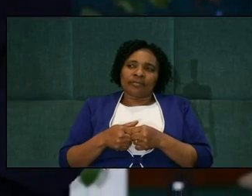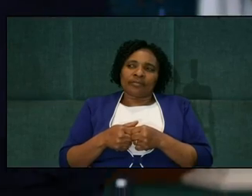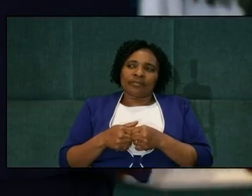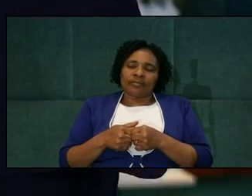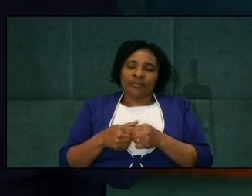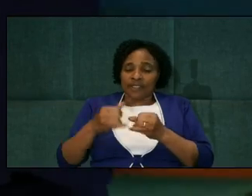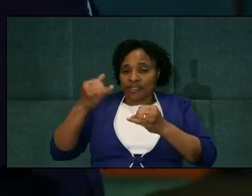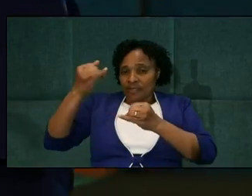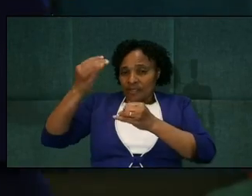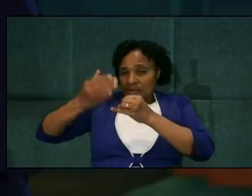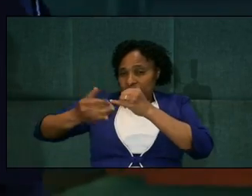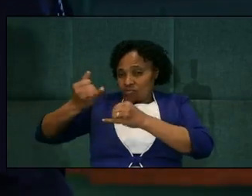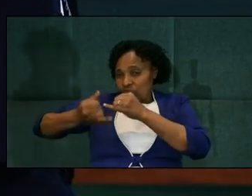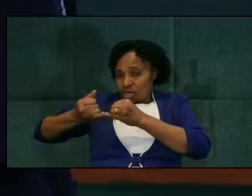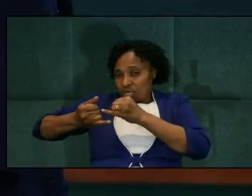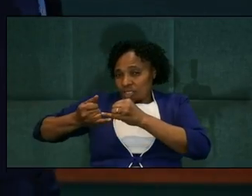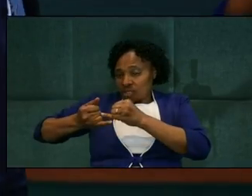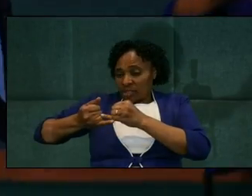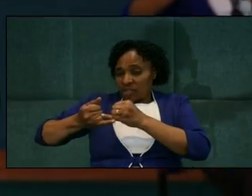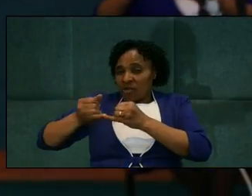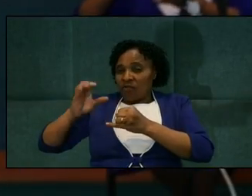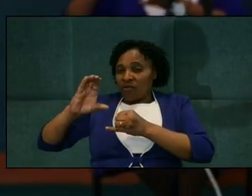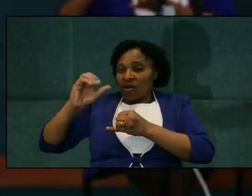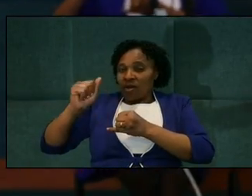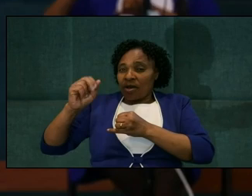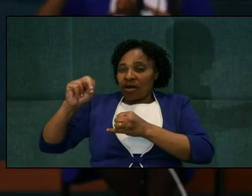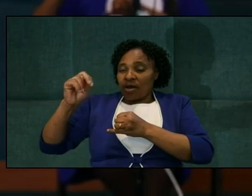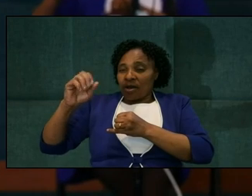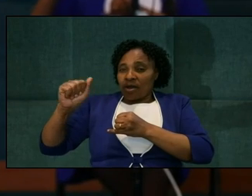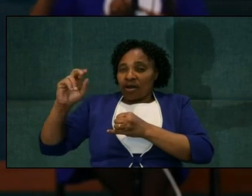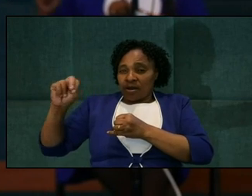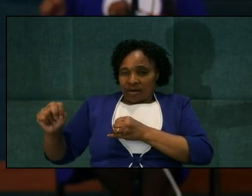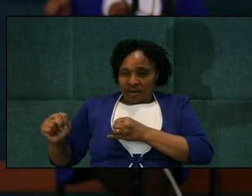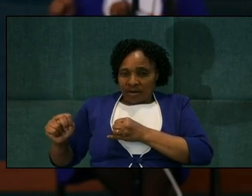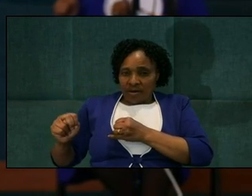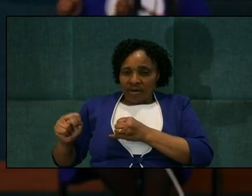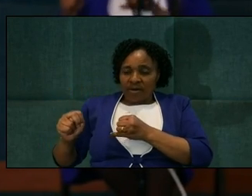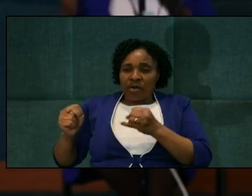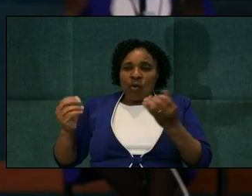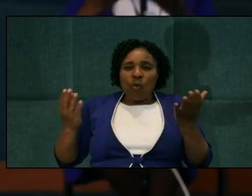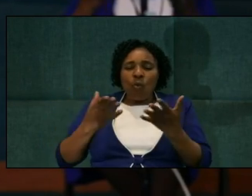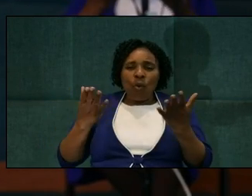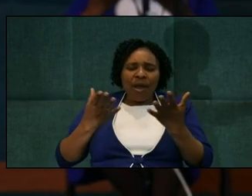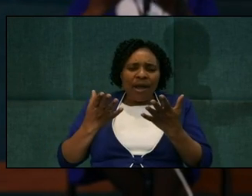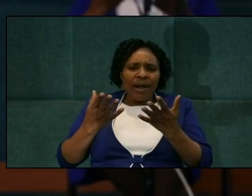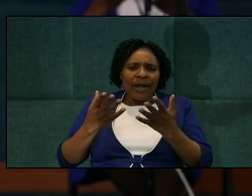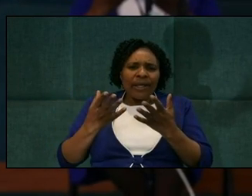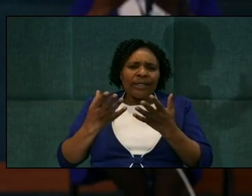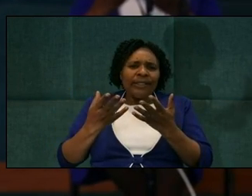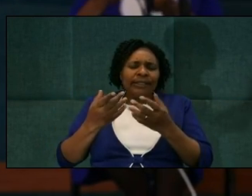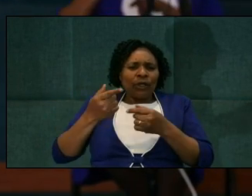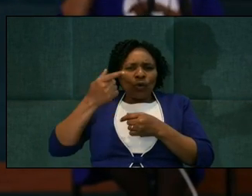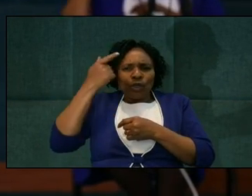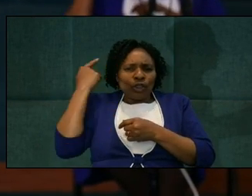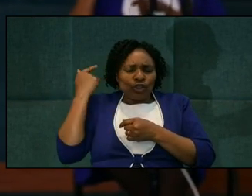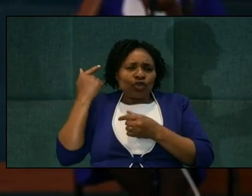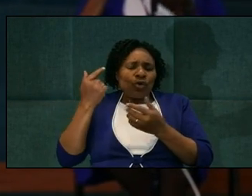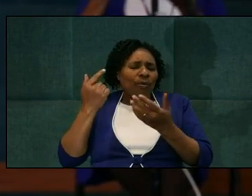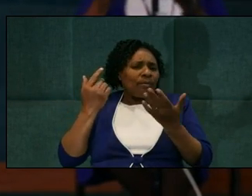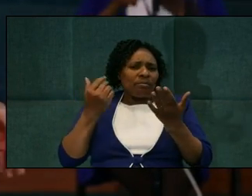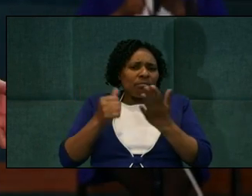on the borders of Canaan, what was the source of the mistrust? Talk back to me.